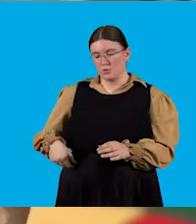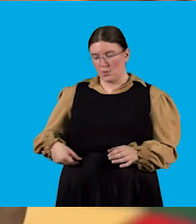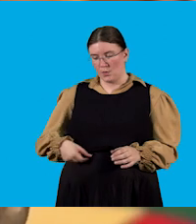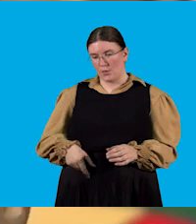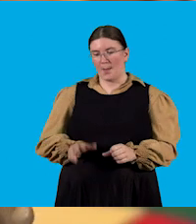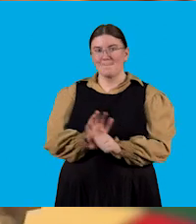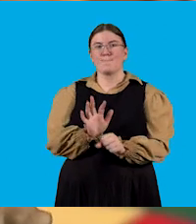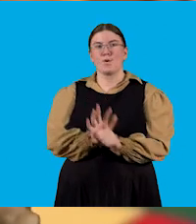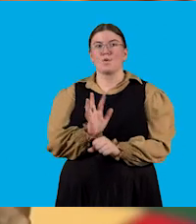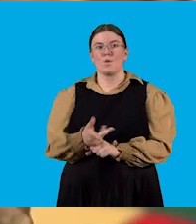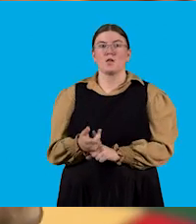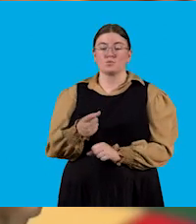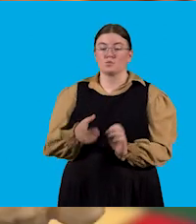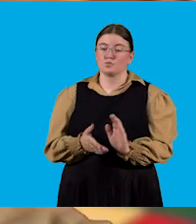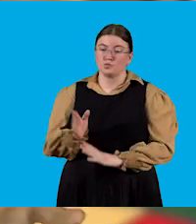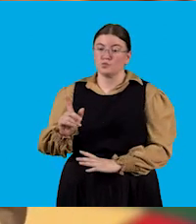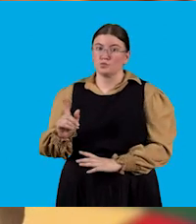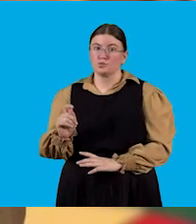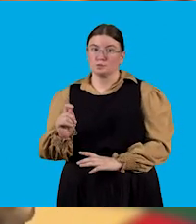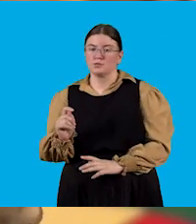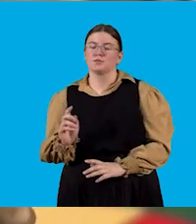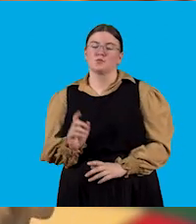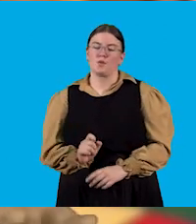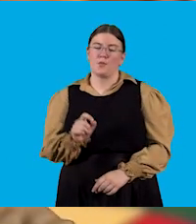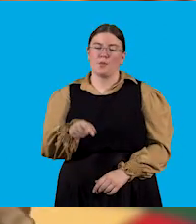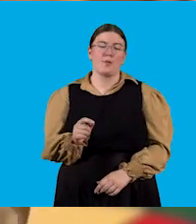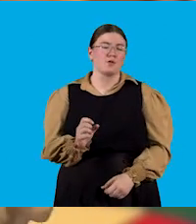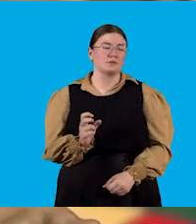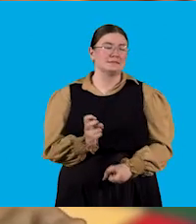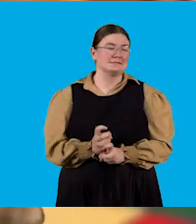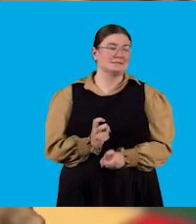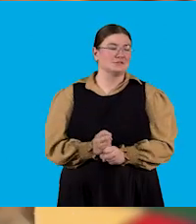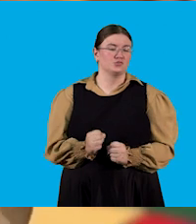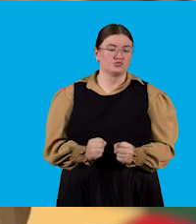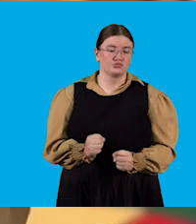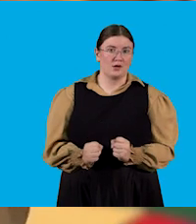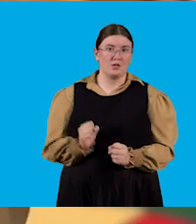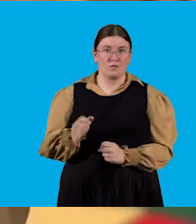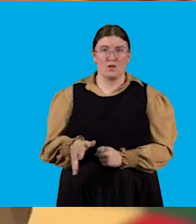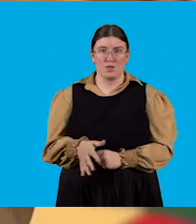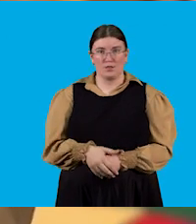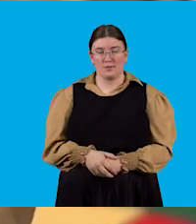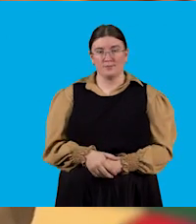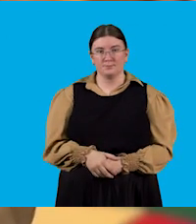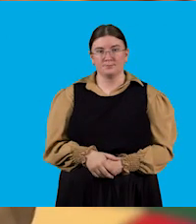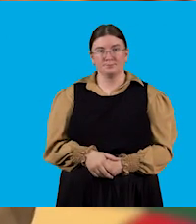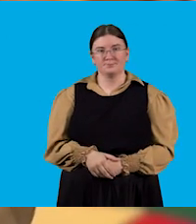ureter, and you will have difficulties with passing urine down.